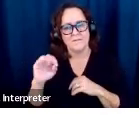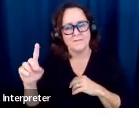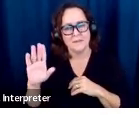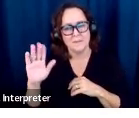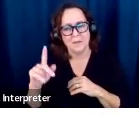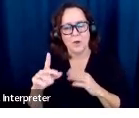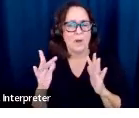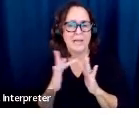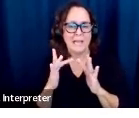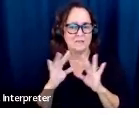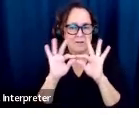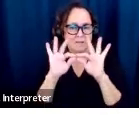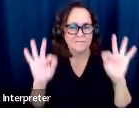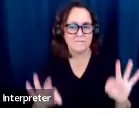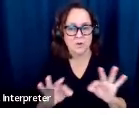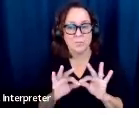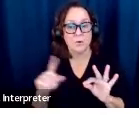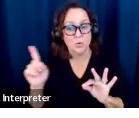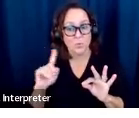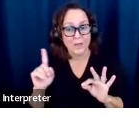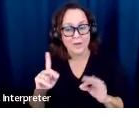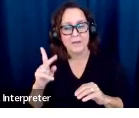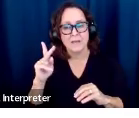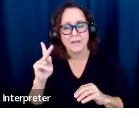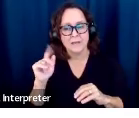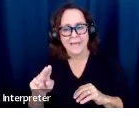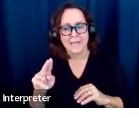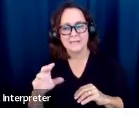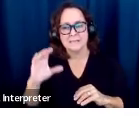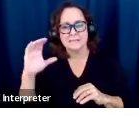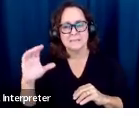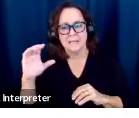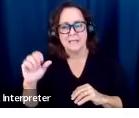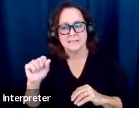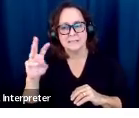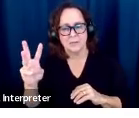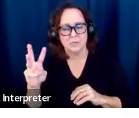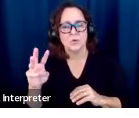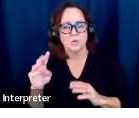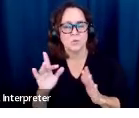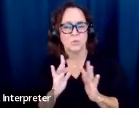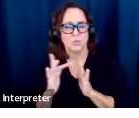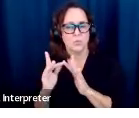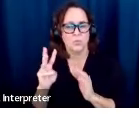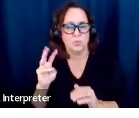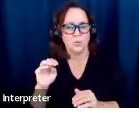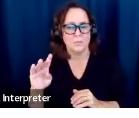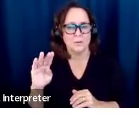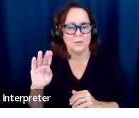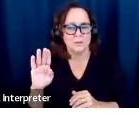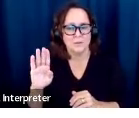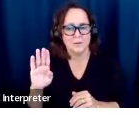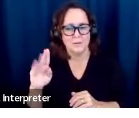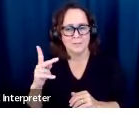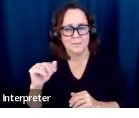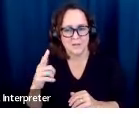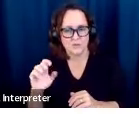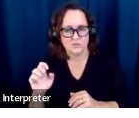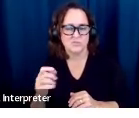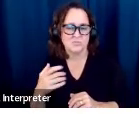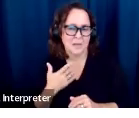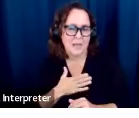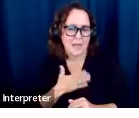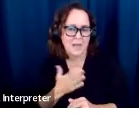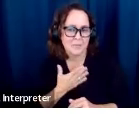or contact forms on the Kansas CSW webpage. We are more than happy. In fact, we welcome